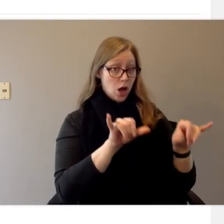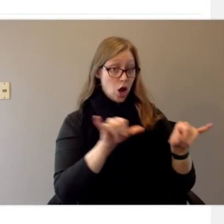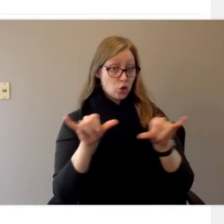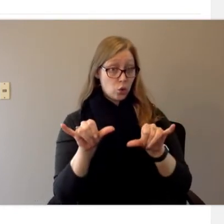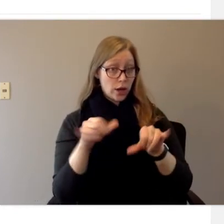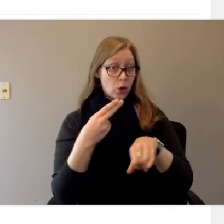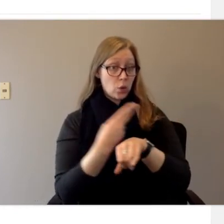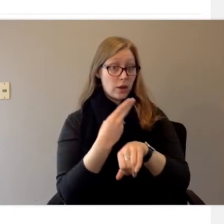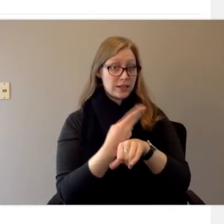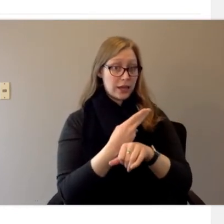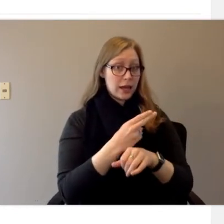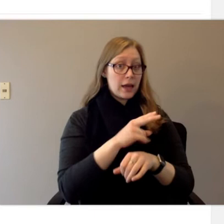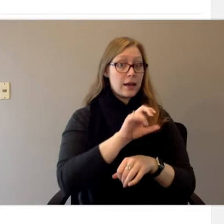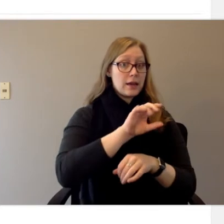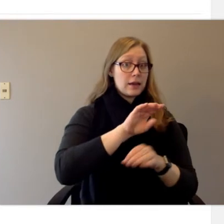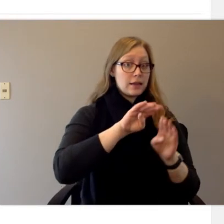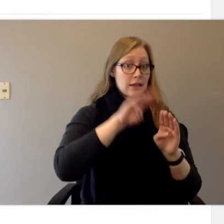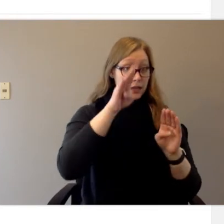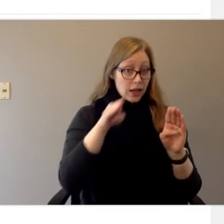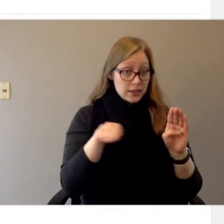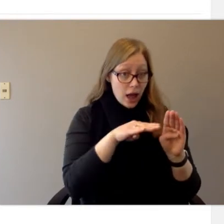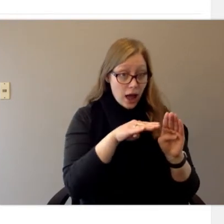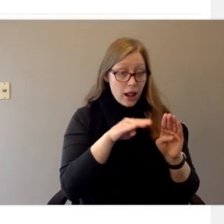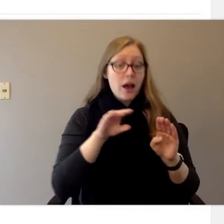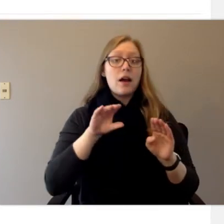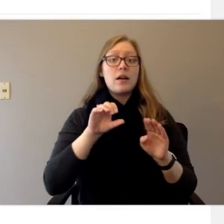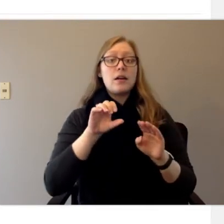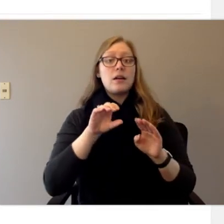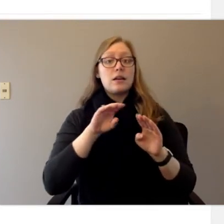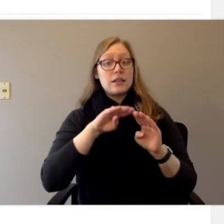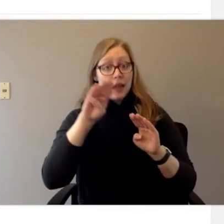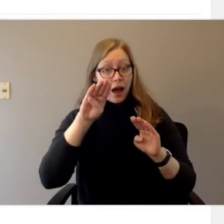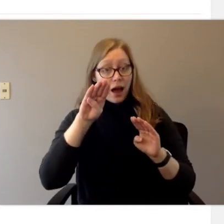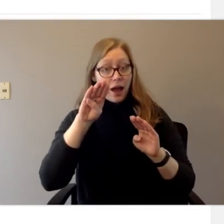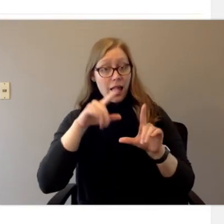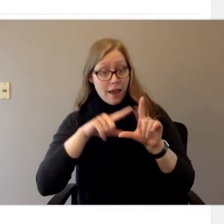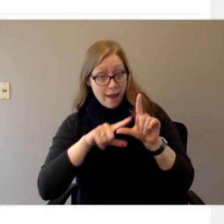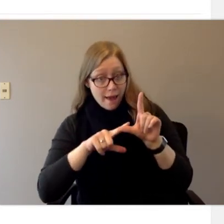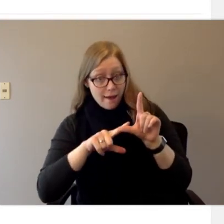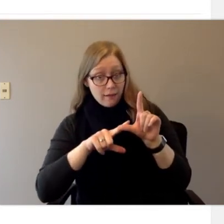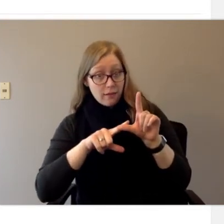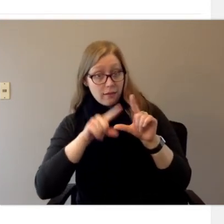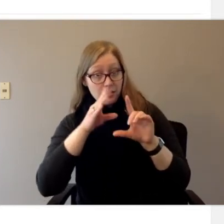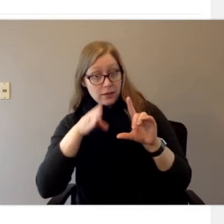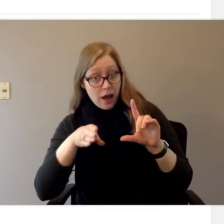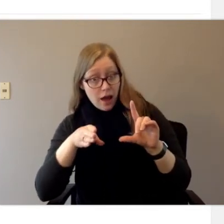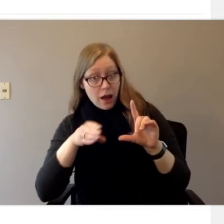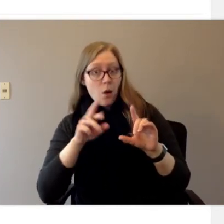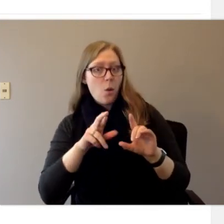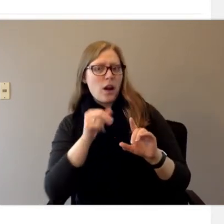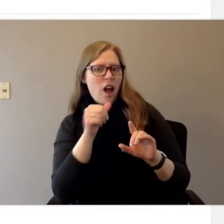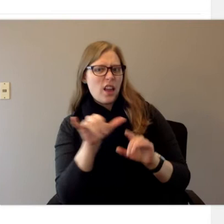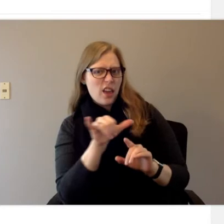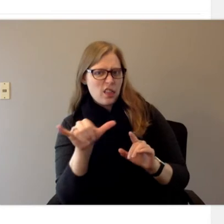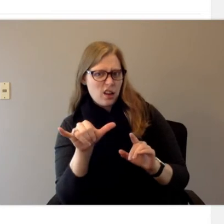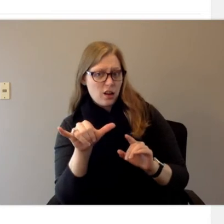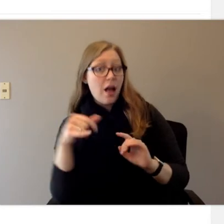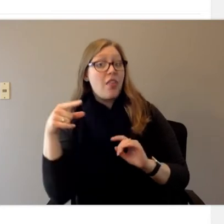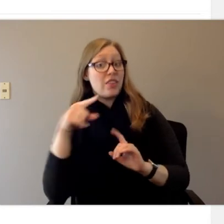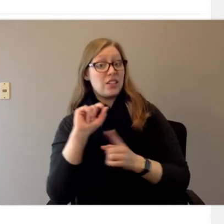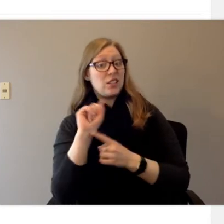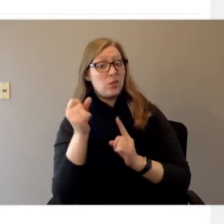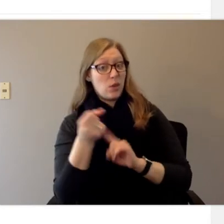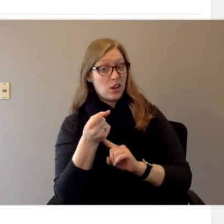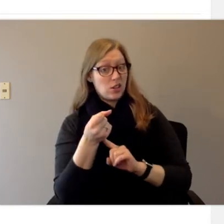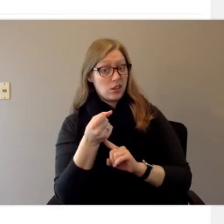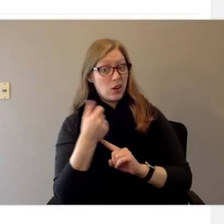side, angle, side, or neither. And in this case, the answer is going to be neither, but let's talk about why. So we